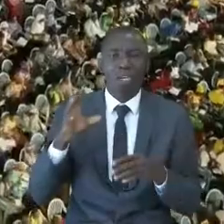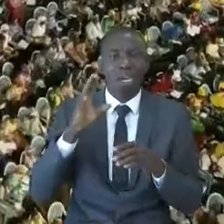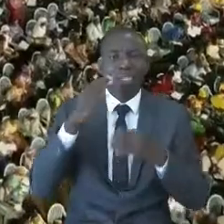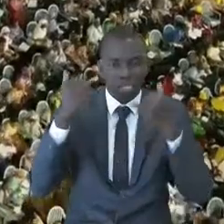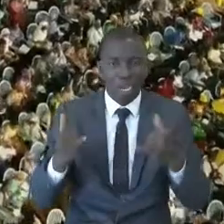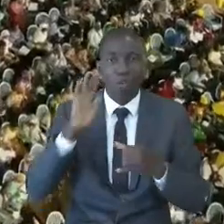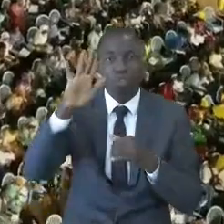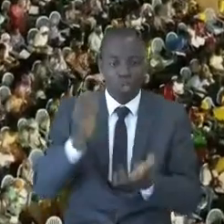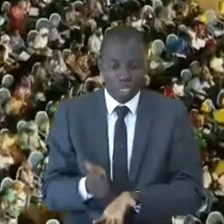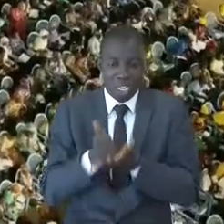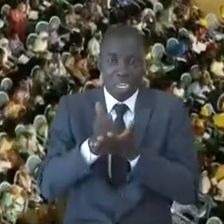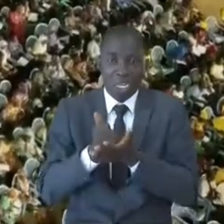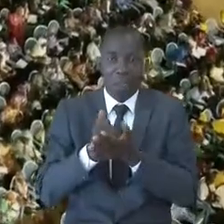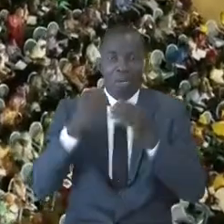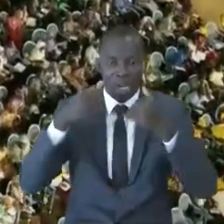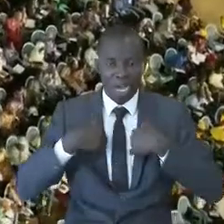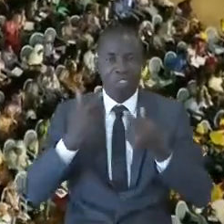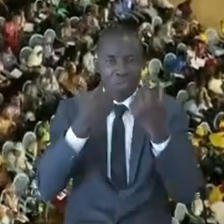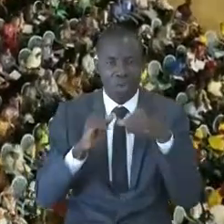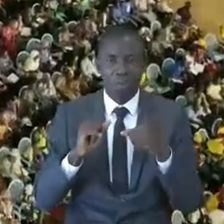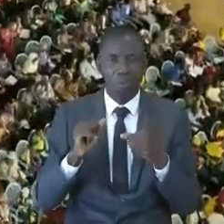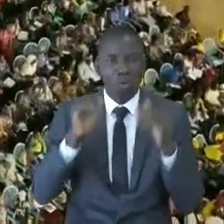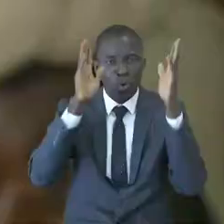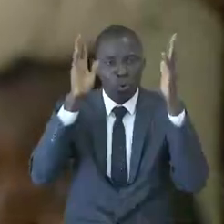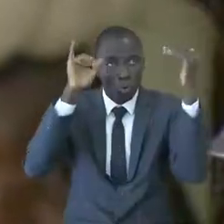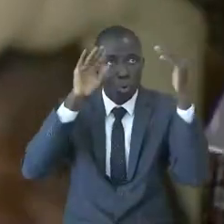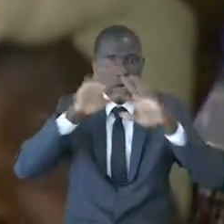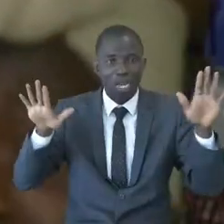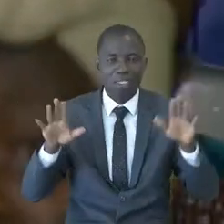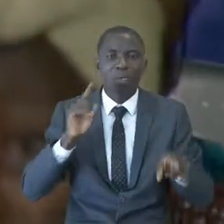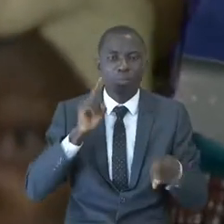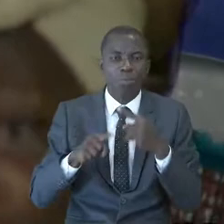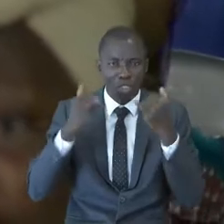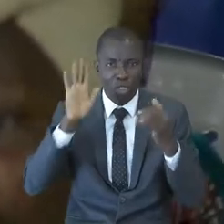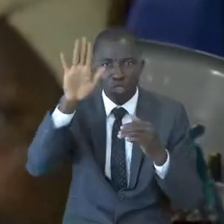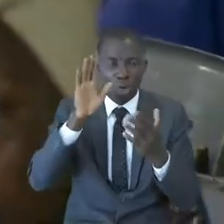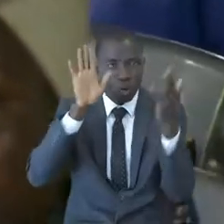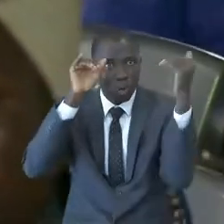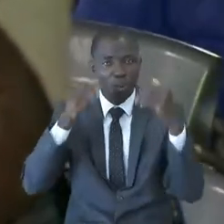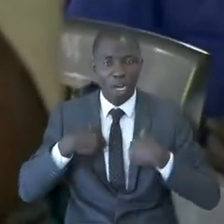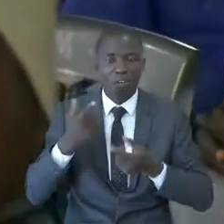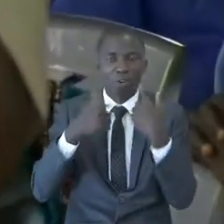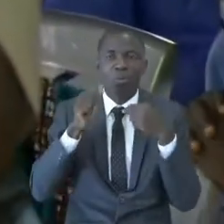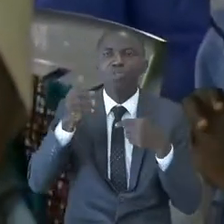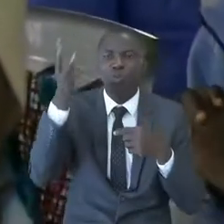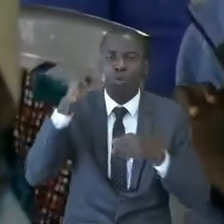come. Hopeless, your hope has come. You were suffering